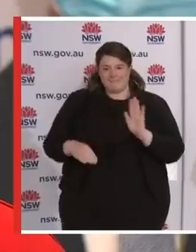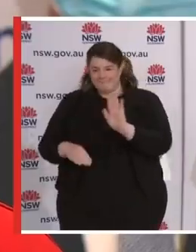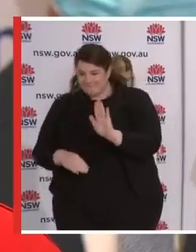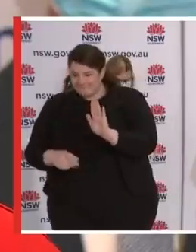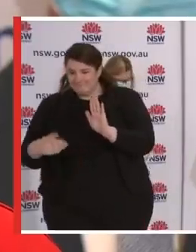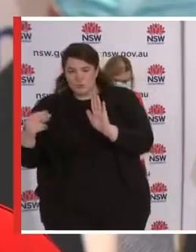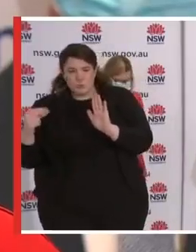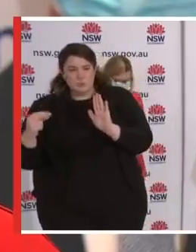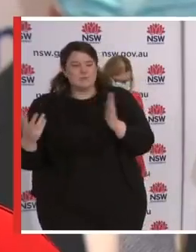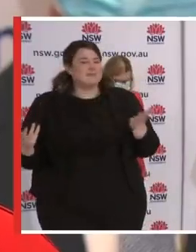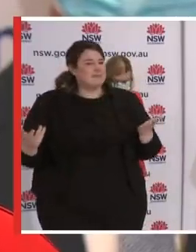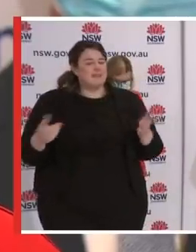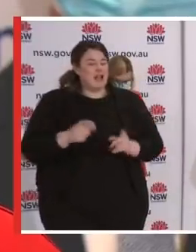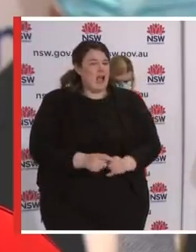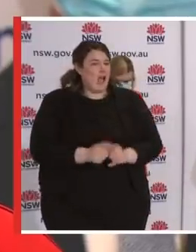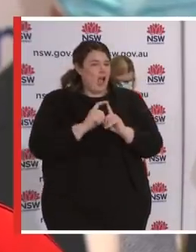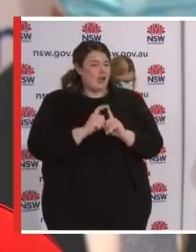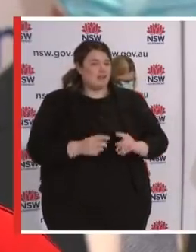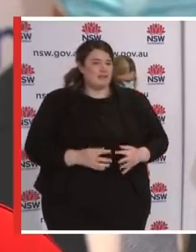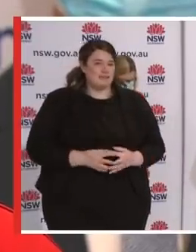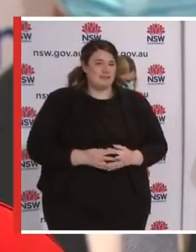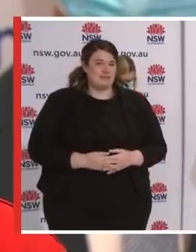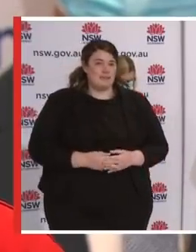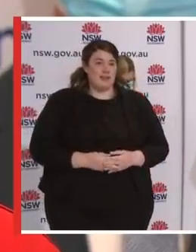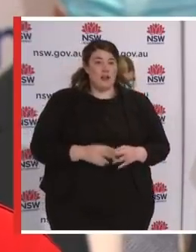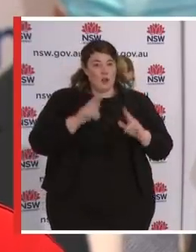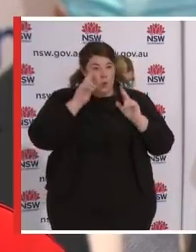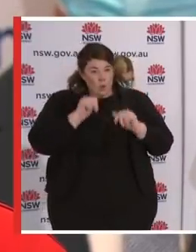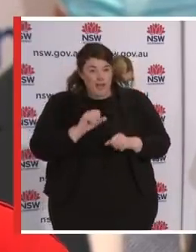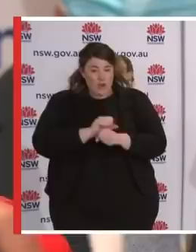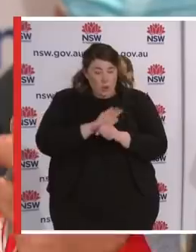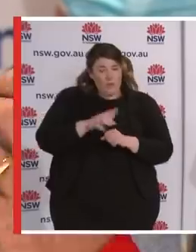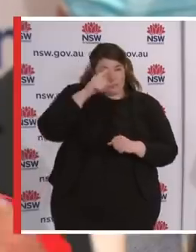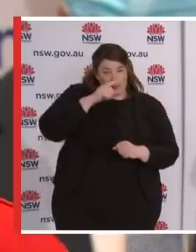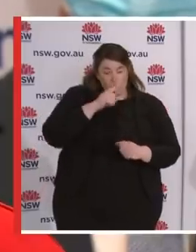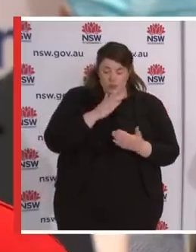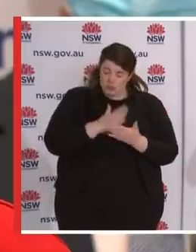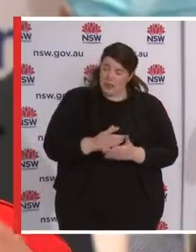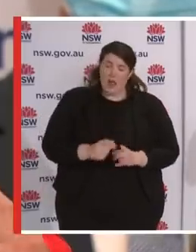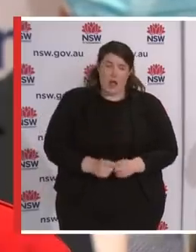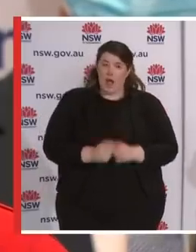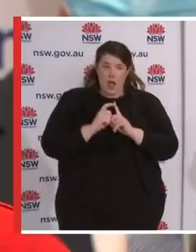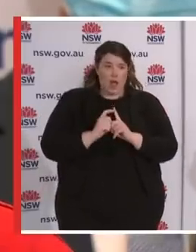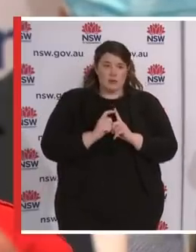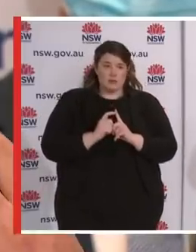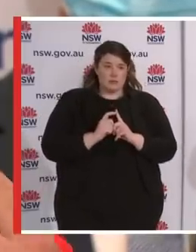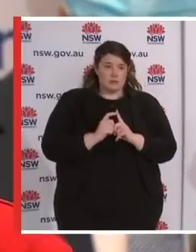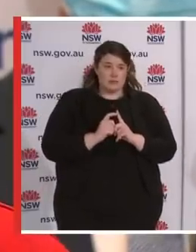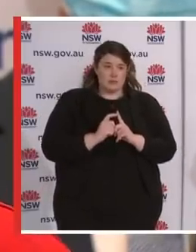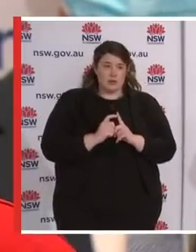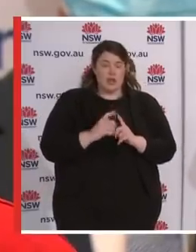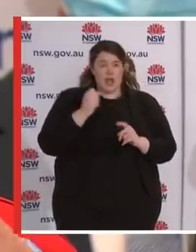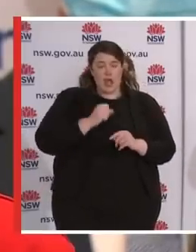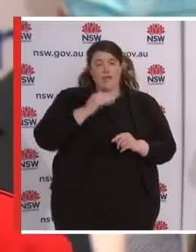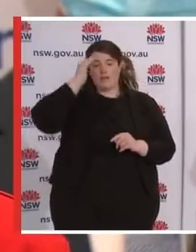Looking after COVID patients is very hard work. It's really demanding. You're in layers of PPE, which